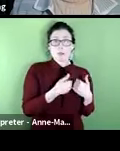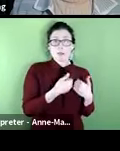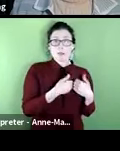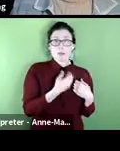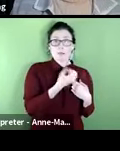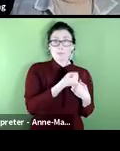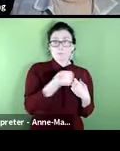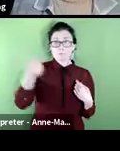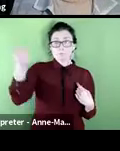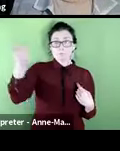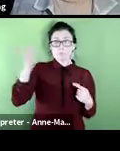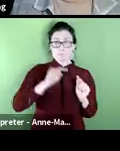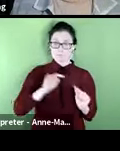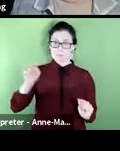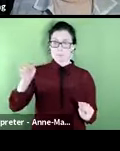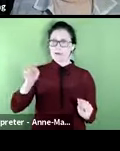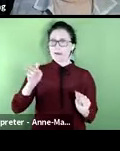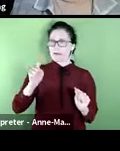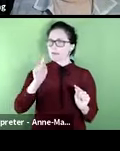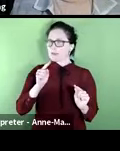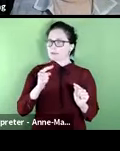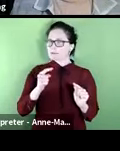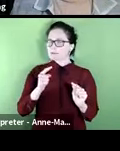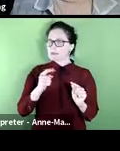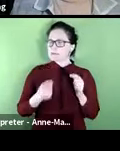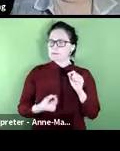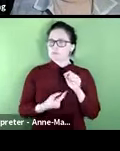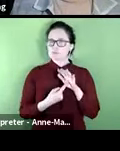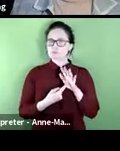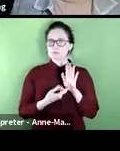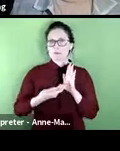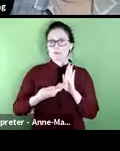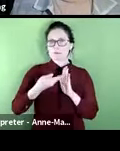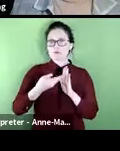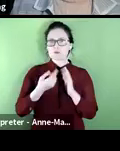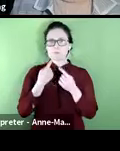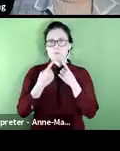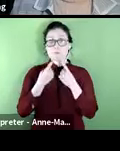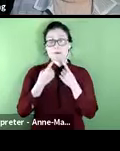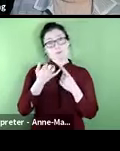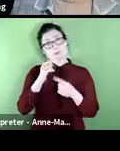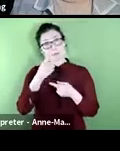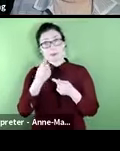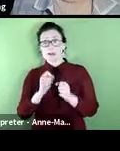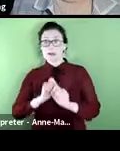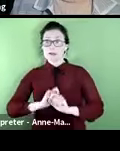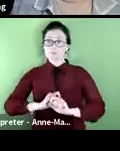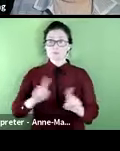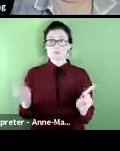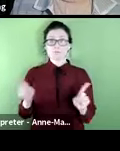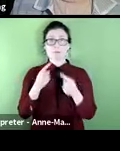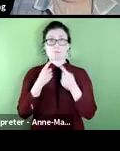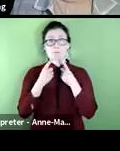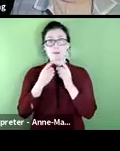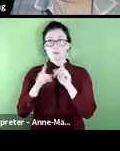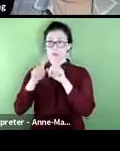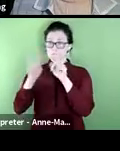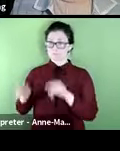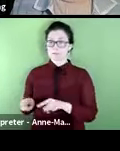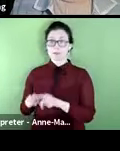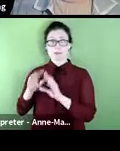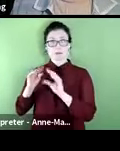important additional information. Maybe I can circulate some information through the chat regarding this. Yeah.